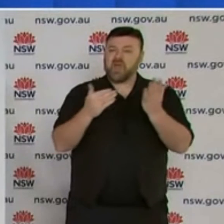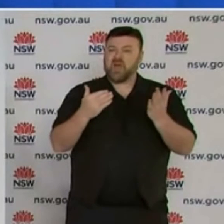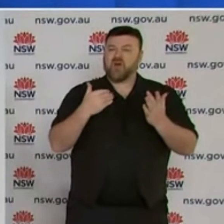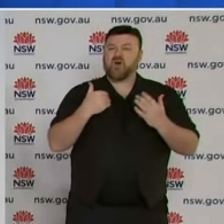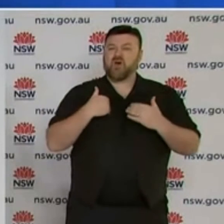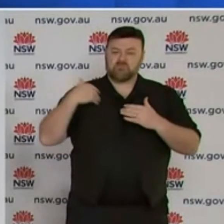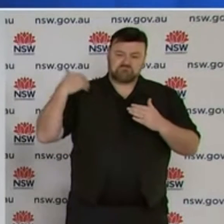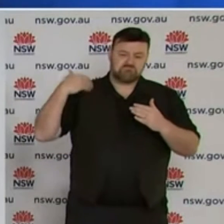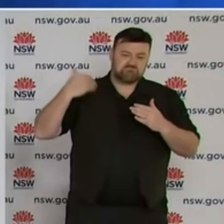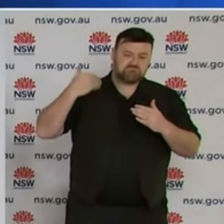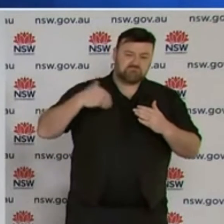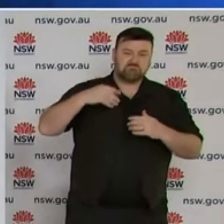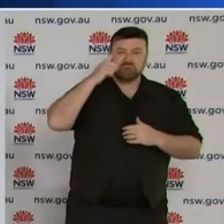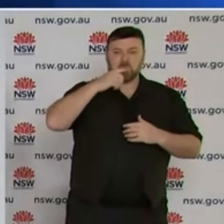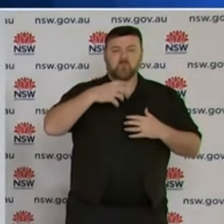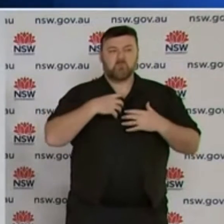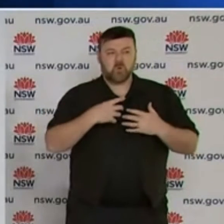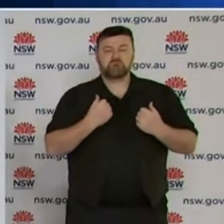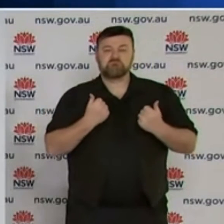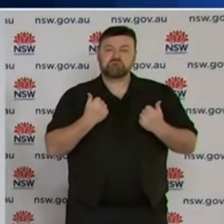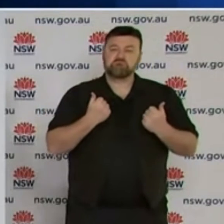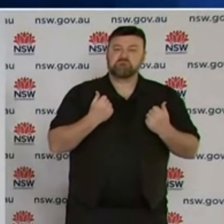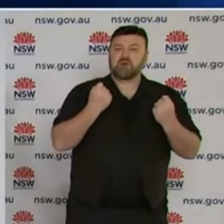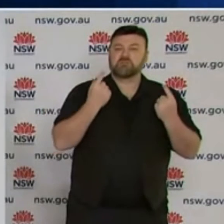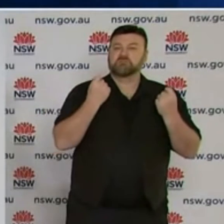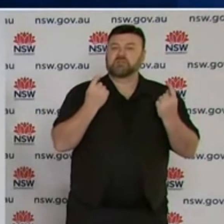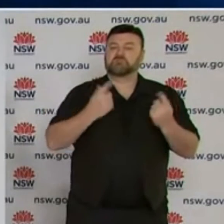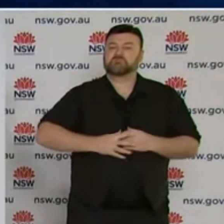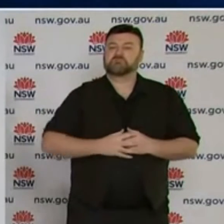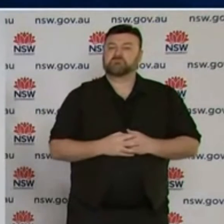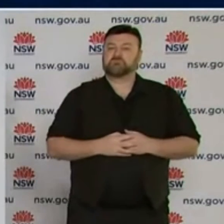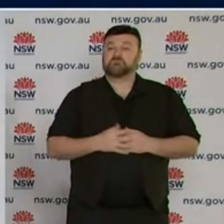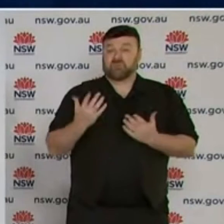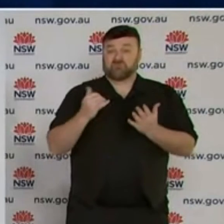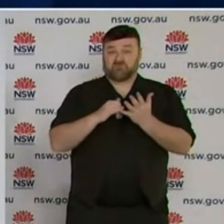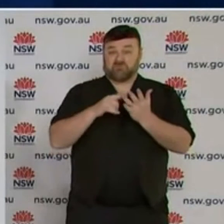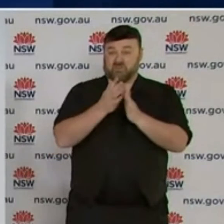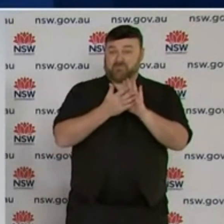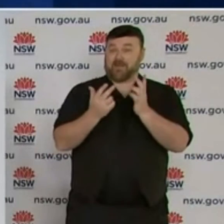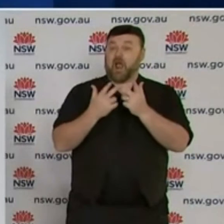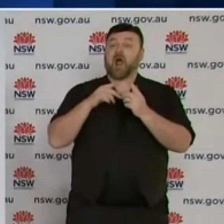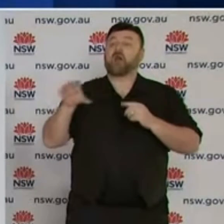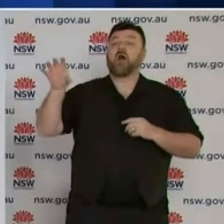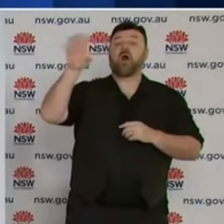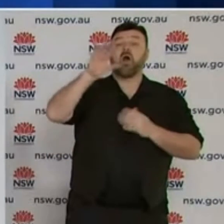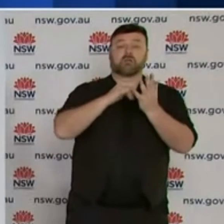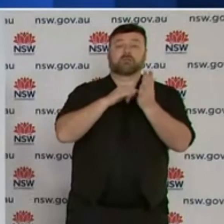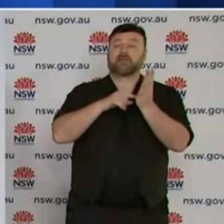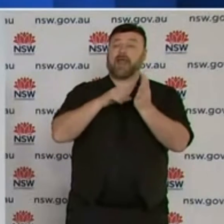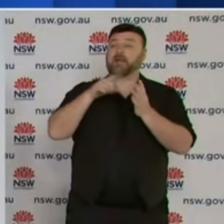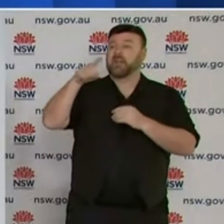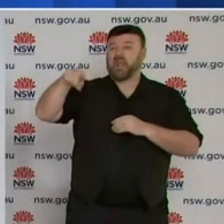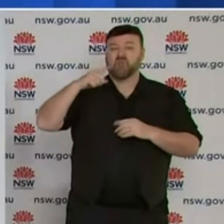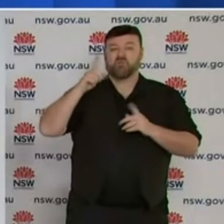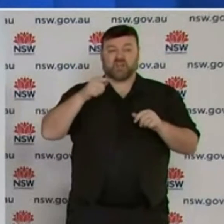now that weeks have progressed and people appreciate what that means, that other leaders are starting to also think about what life with COVID looks